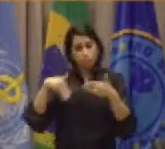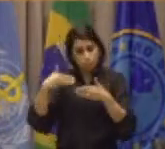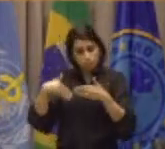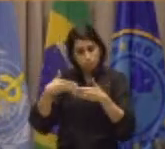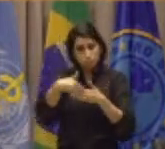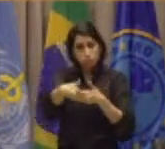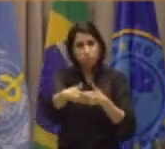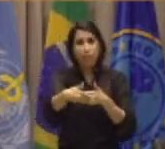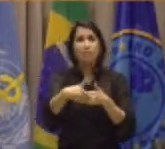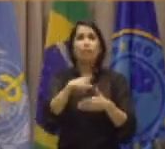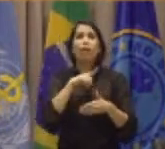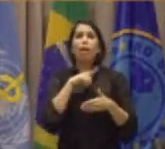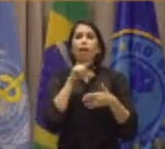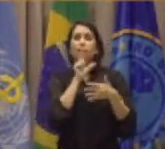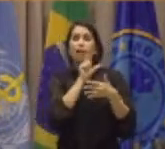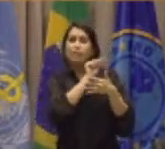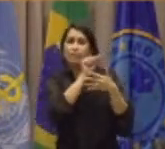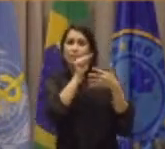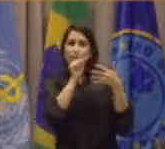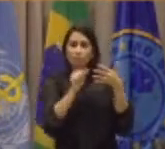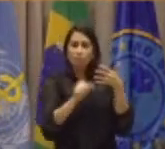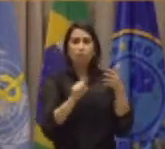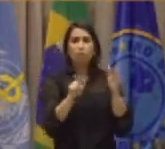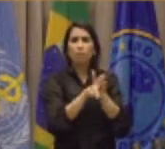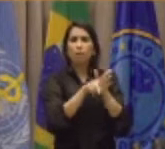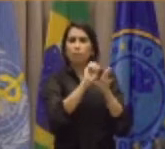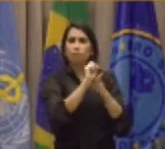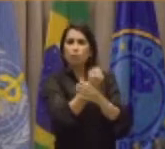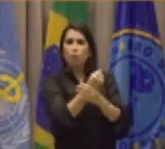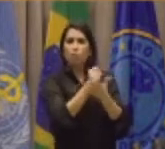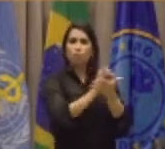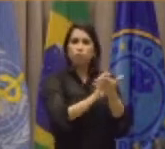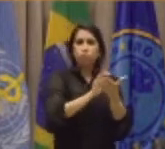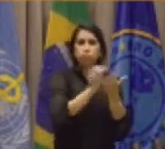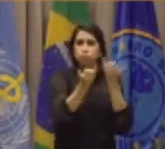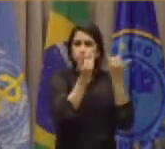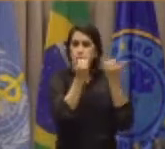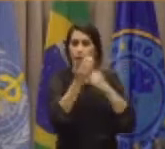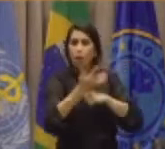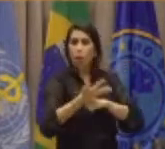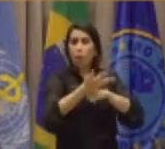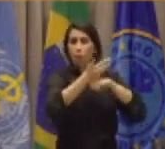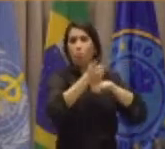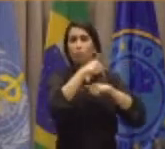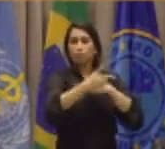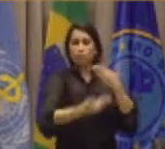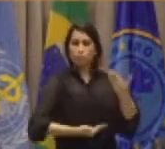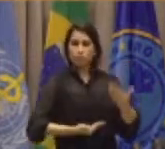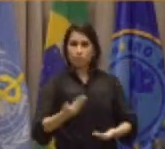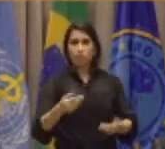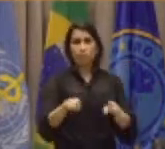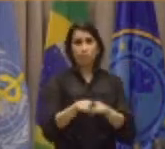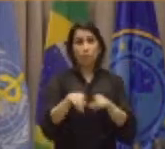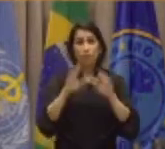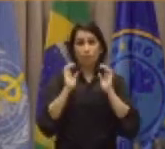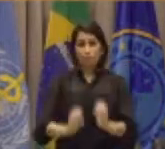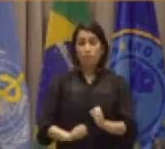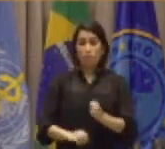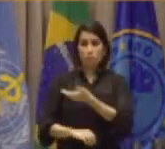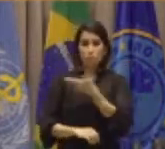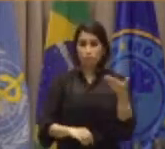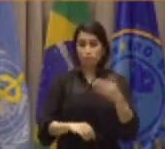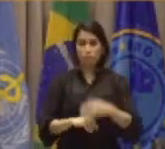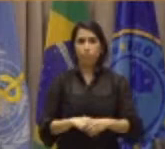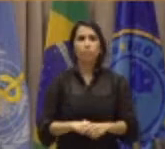that surpasses the regulation aspects, quality of data, quality of services, and even